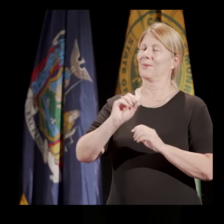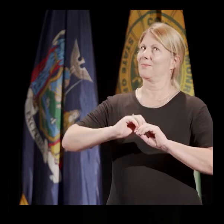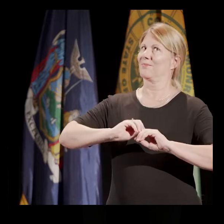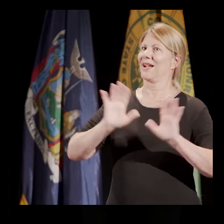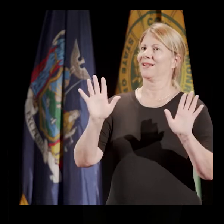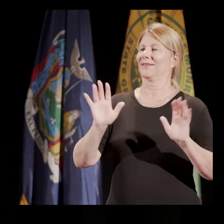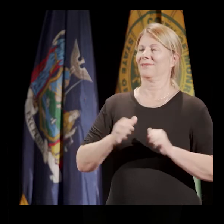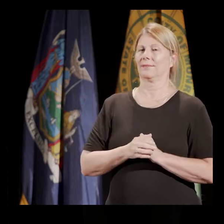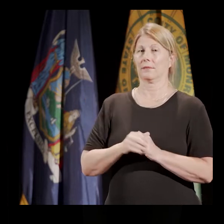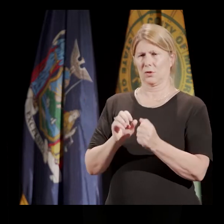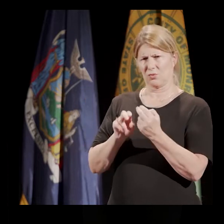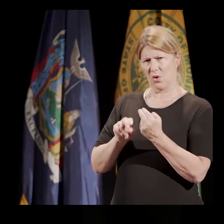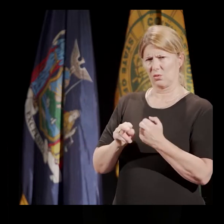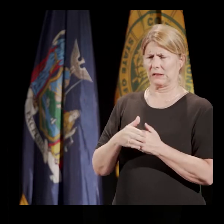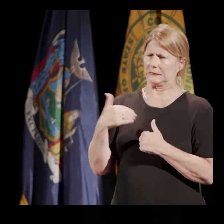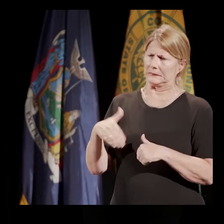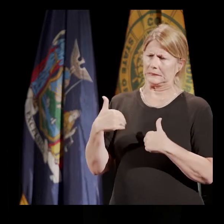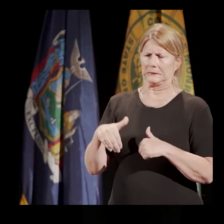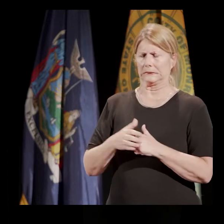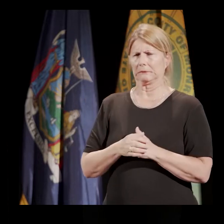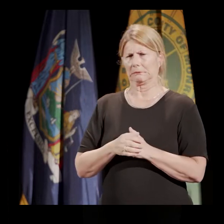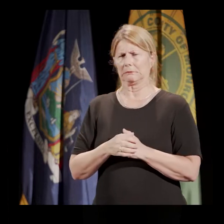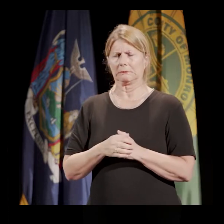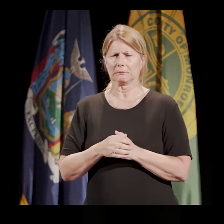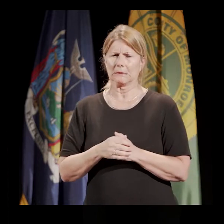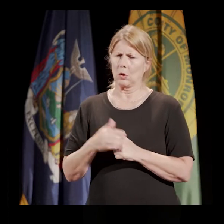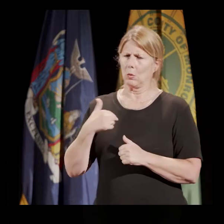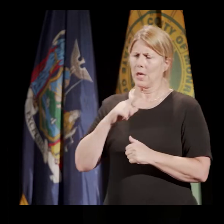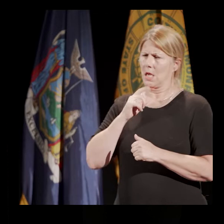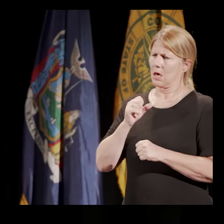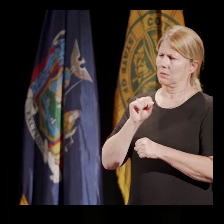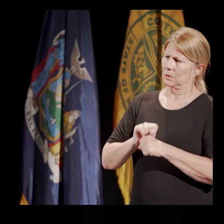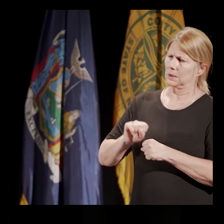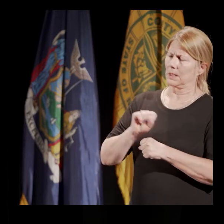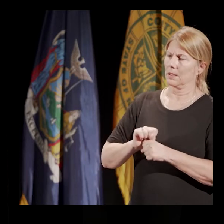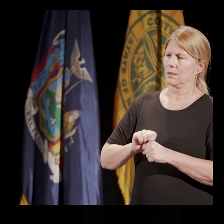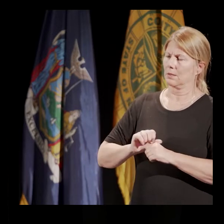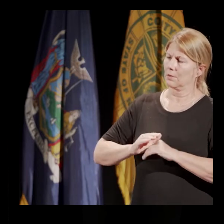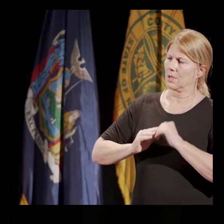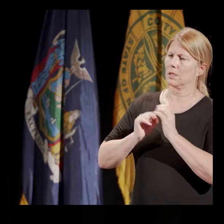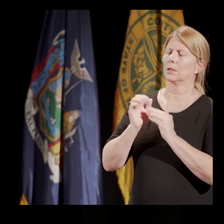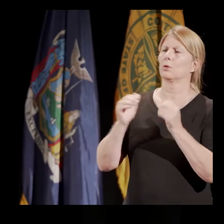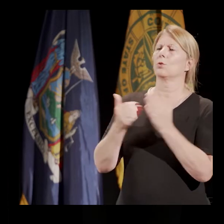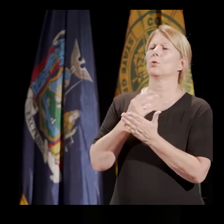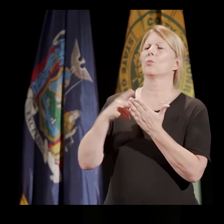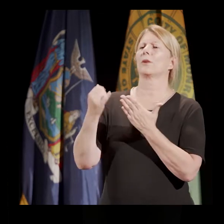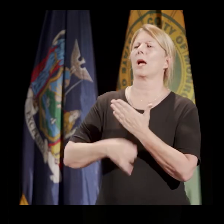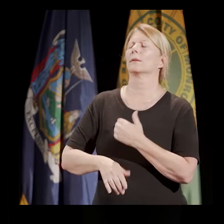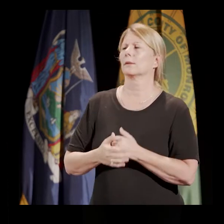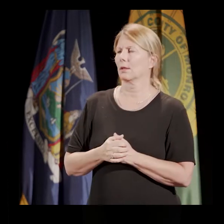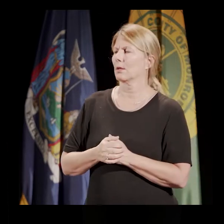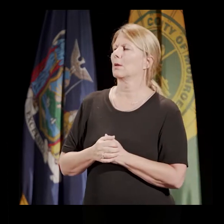don't reflect a modern reality. As we work to rebuild our city with large-scale construction projects, we are focusing on